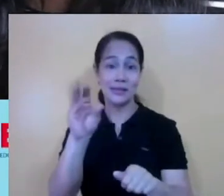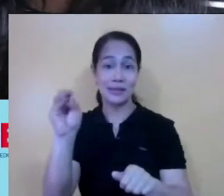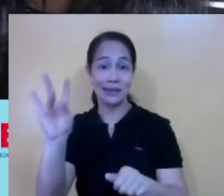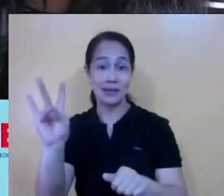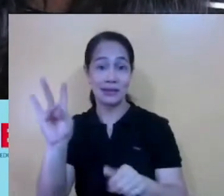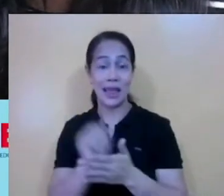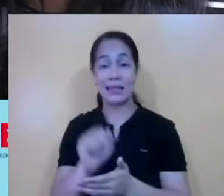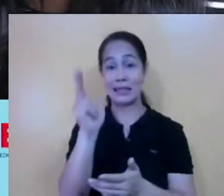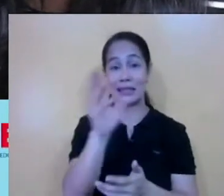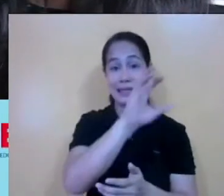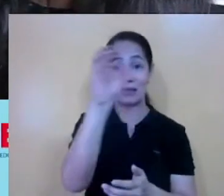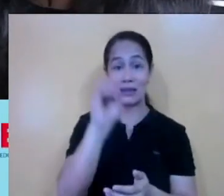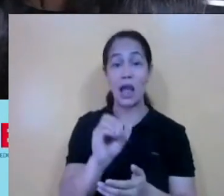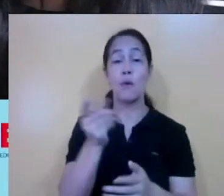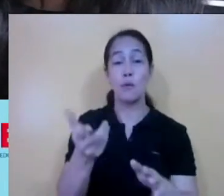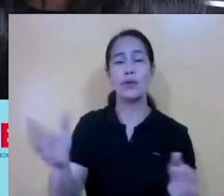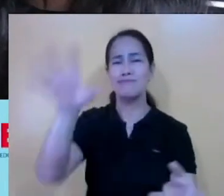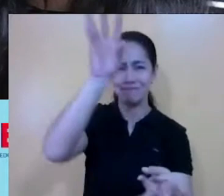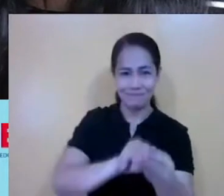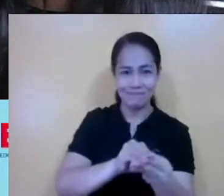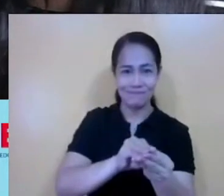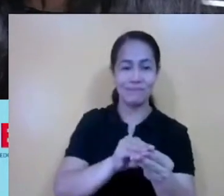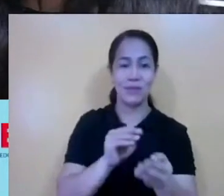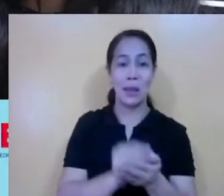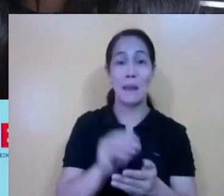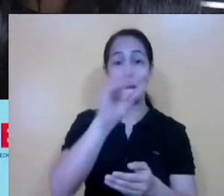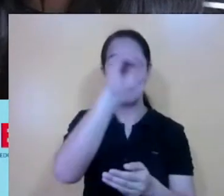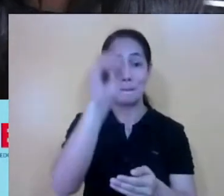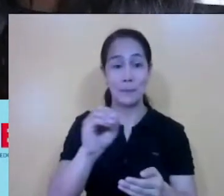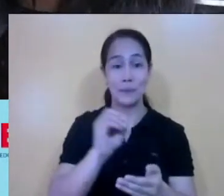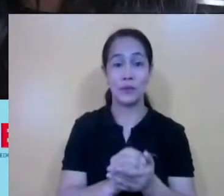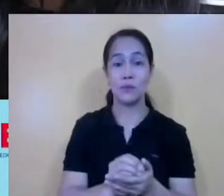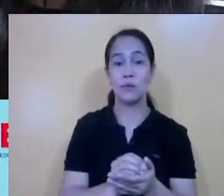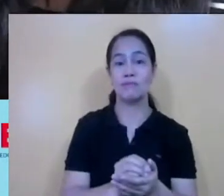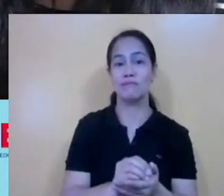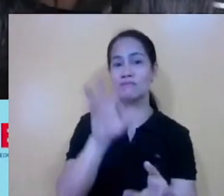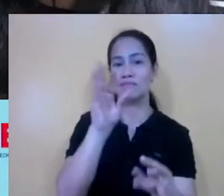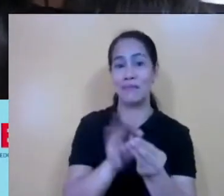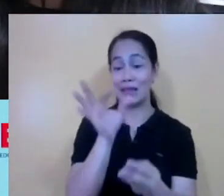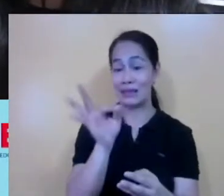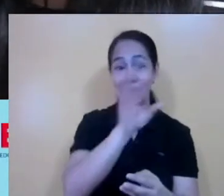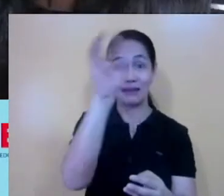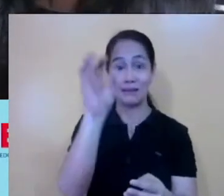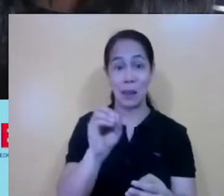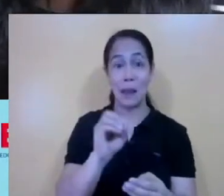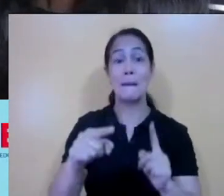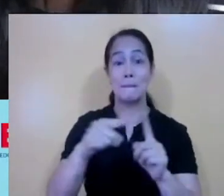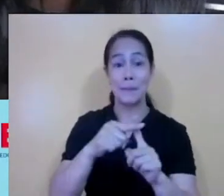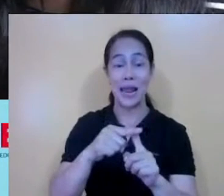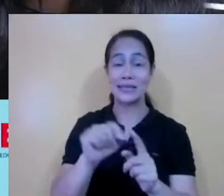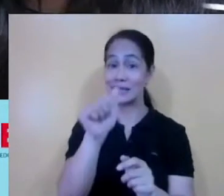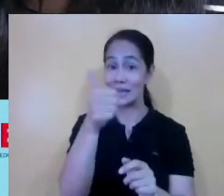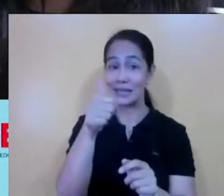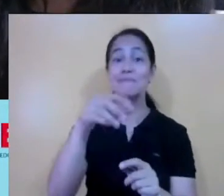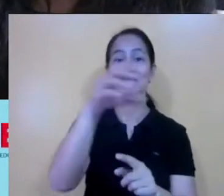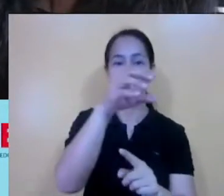So when you add all of these percentages, that equates to 90%, plus the 10% plus factor, which